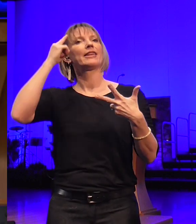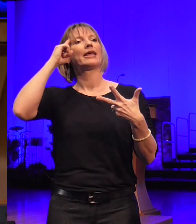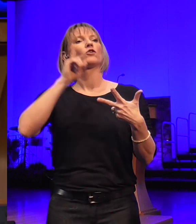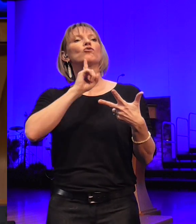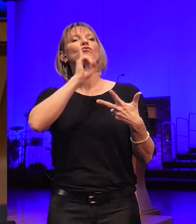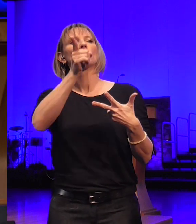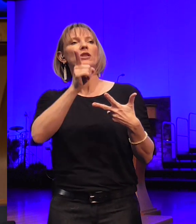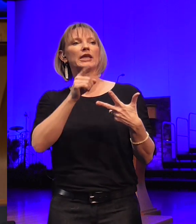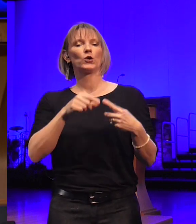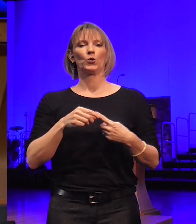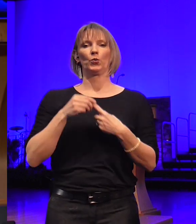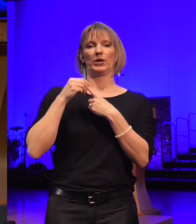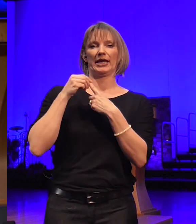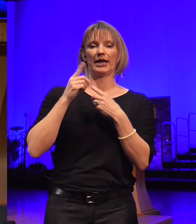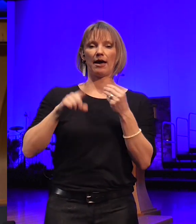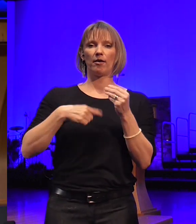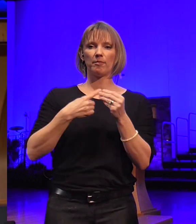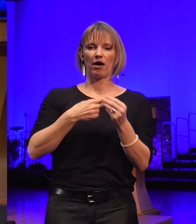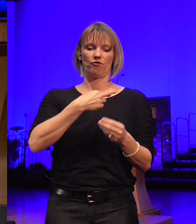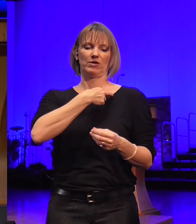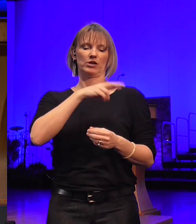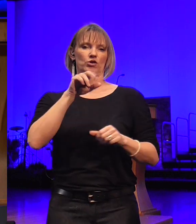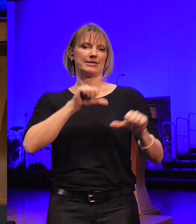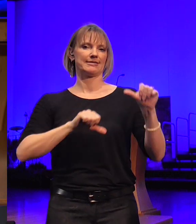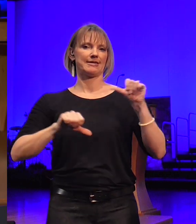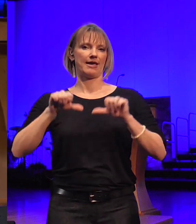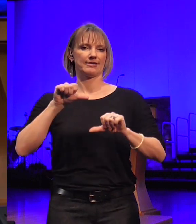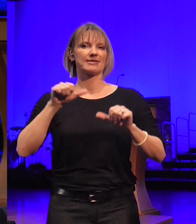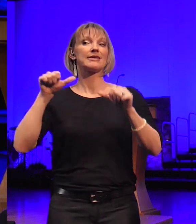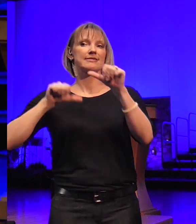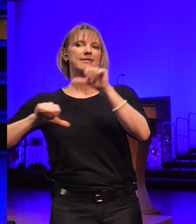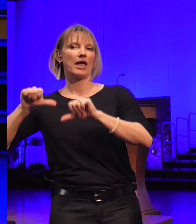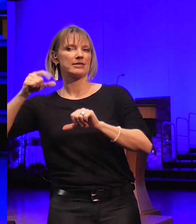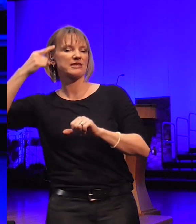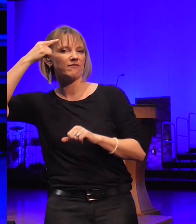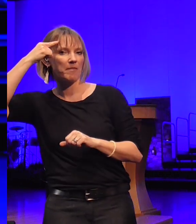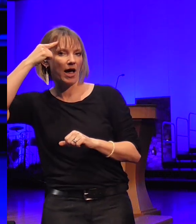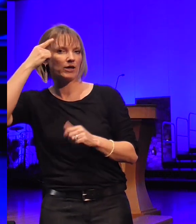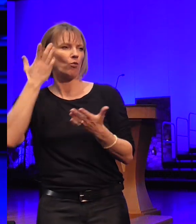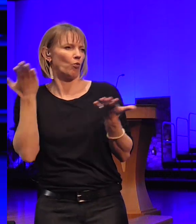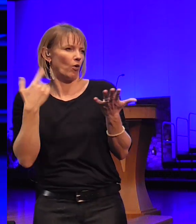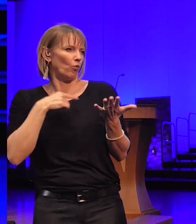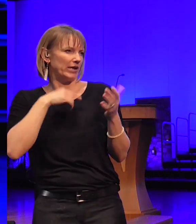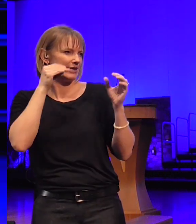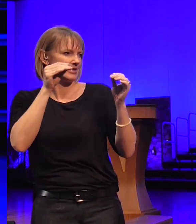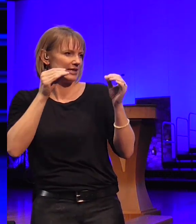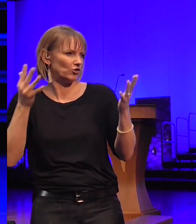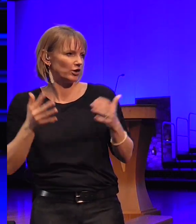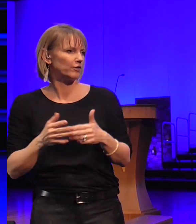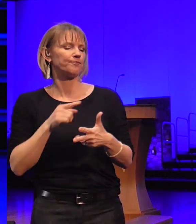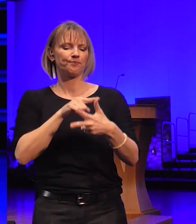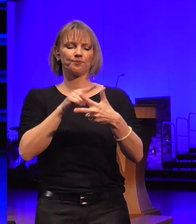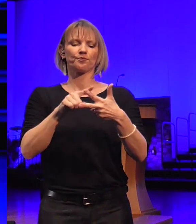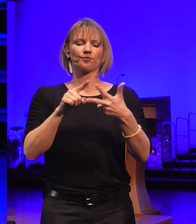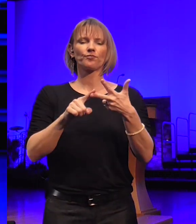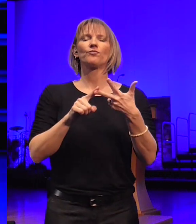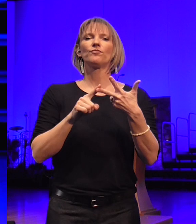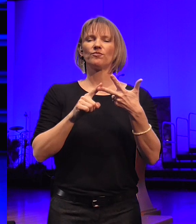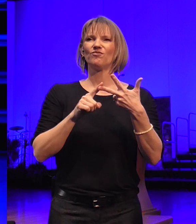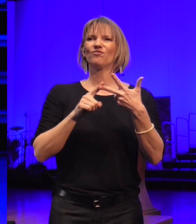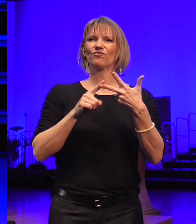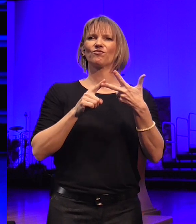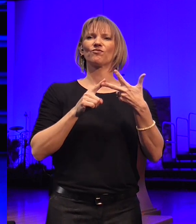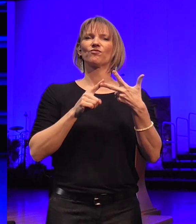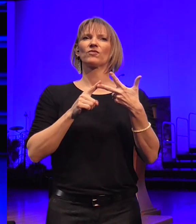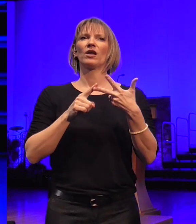unique about religious science and science of mind, what we teach here. And each of these points is reflected in what